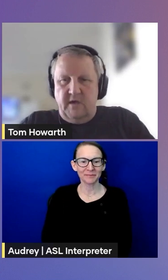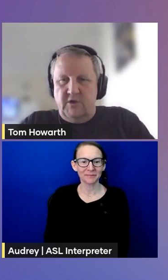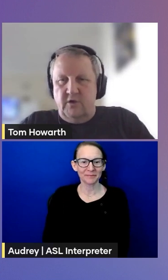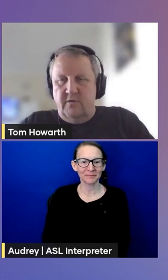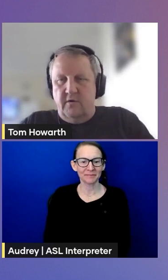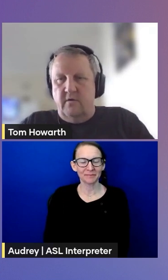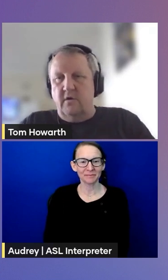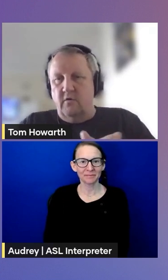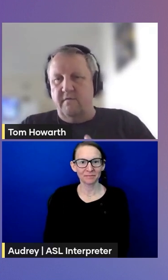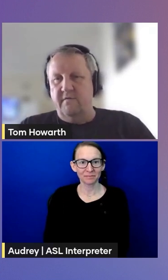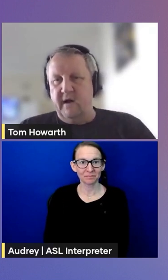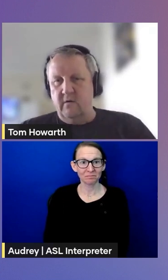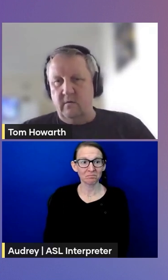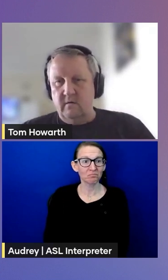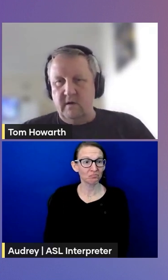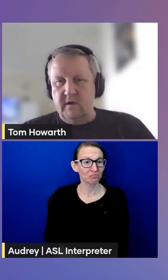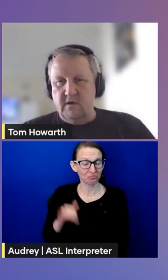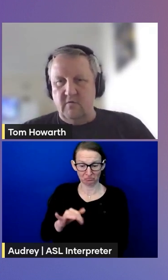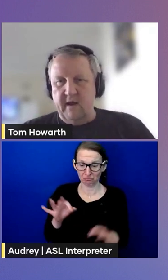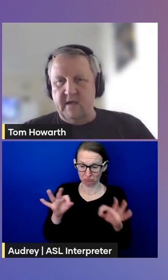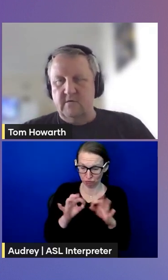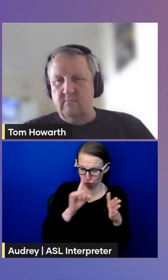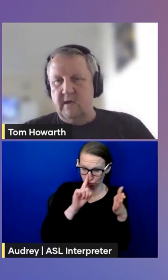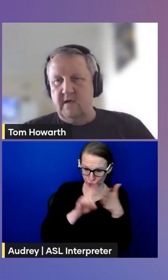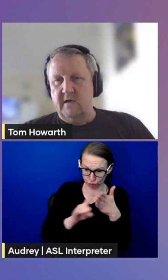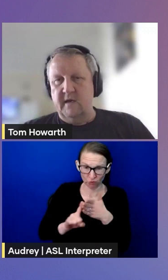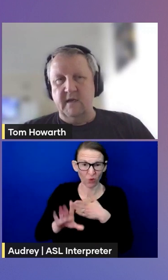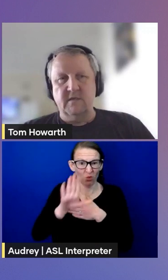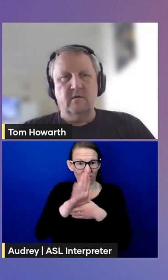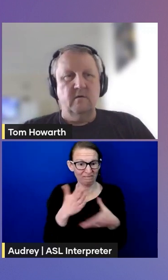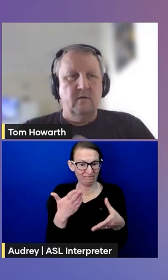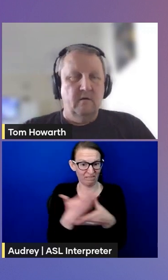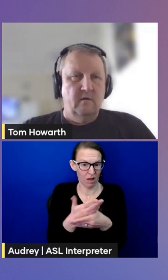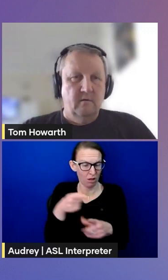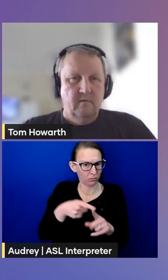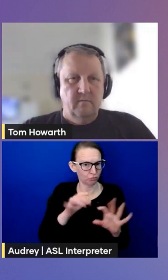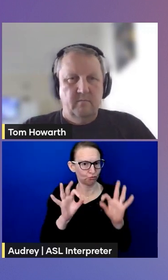That makes sure that your file is correct, and it is.